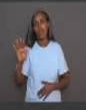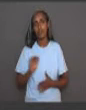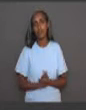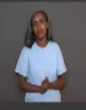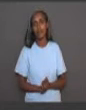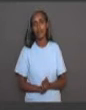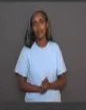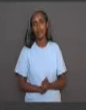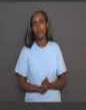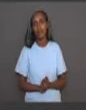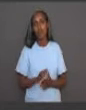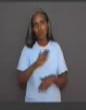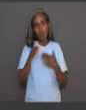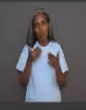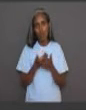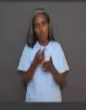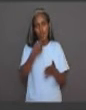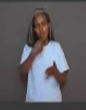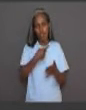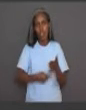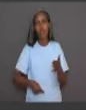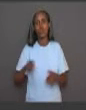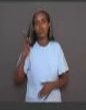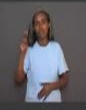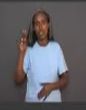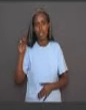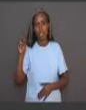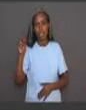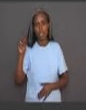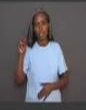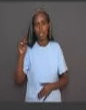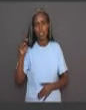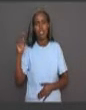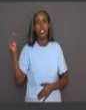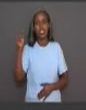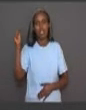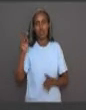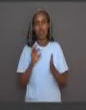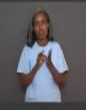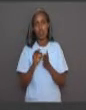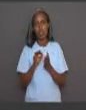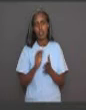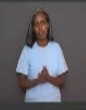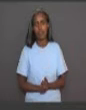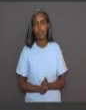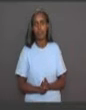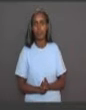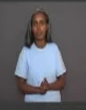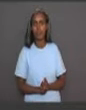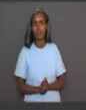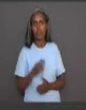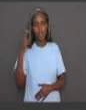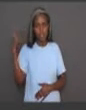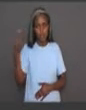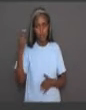5 for all values of n that are natural numbers.